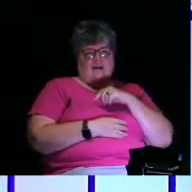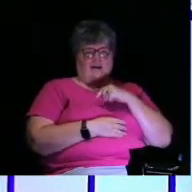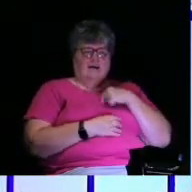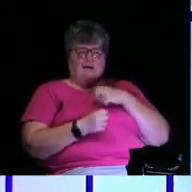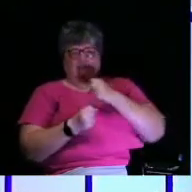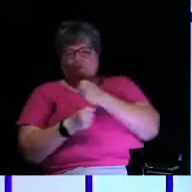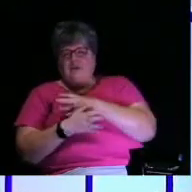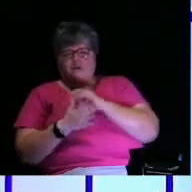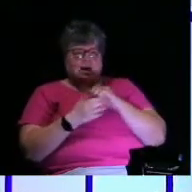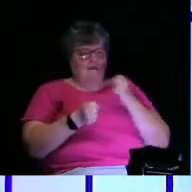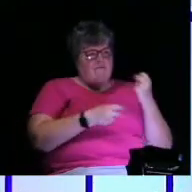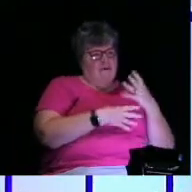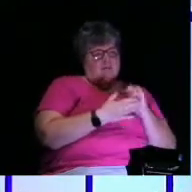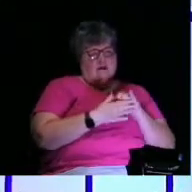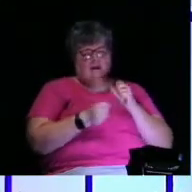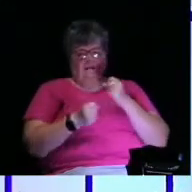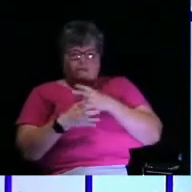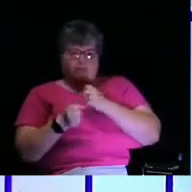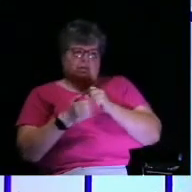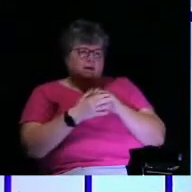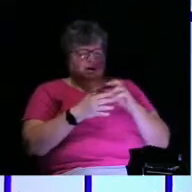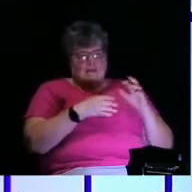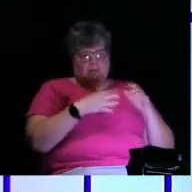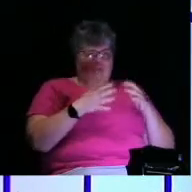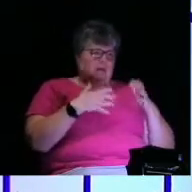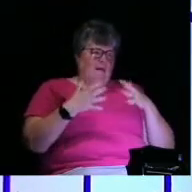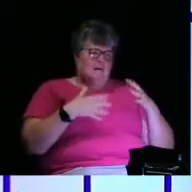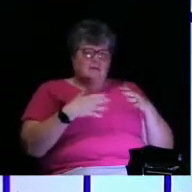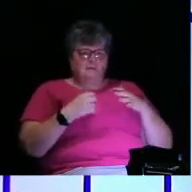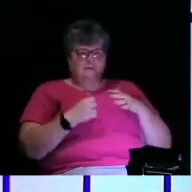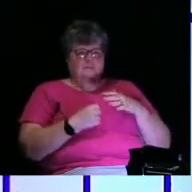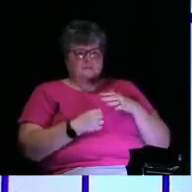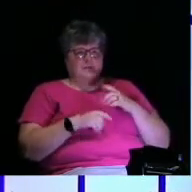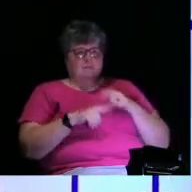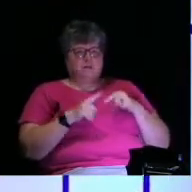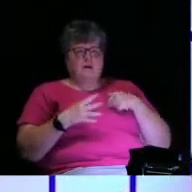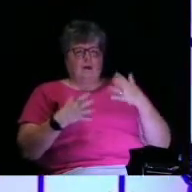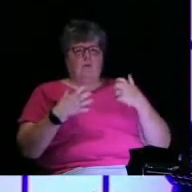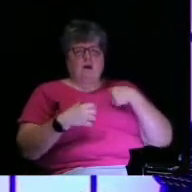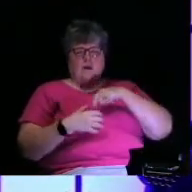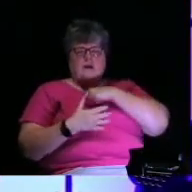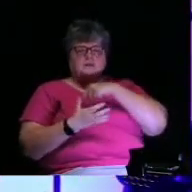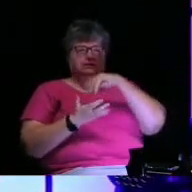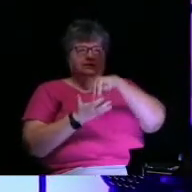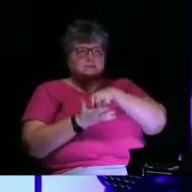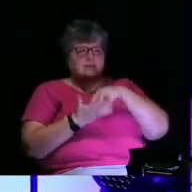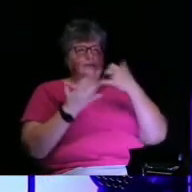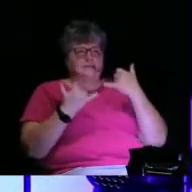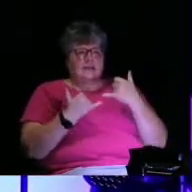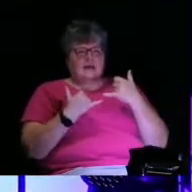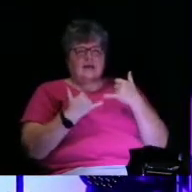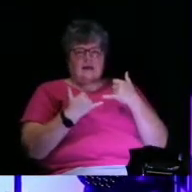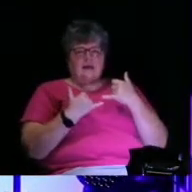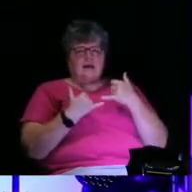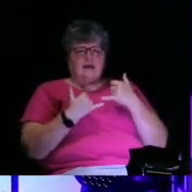fear this and fear that and fear hard conversations, whatever. But I want us to stand and right today, right now,